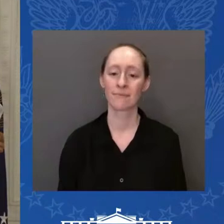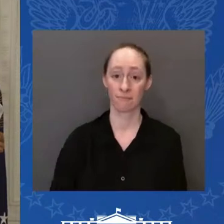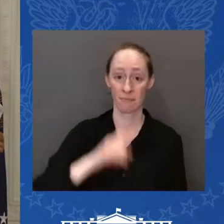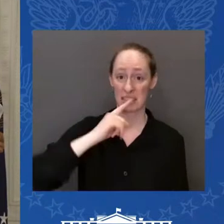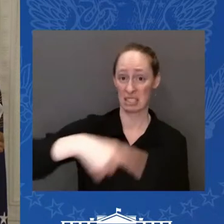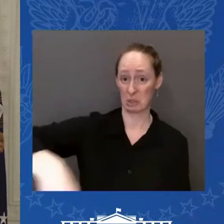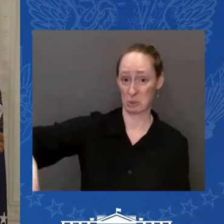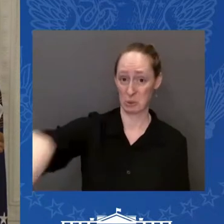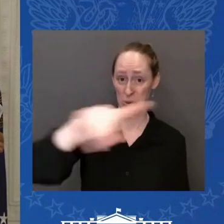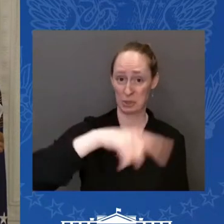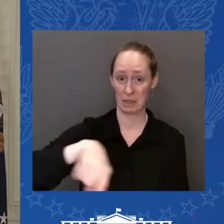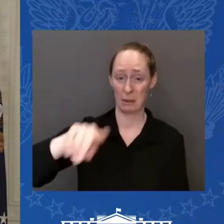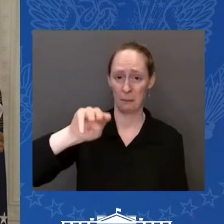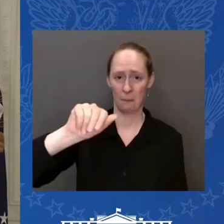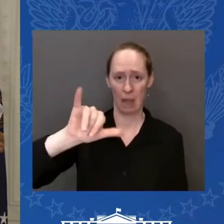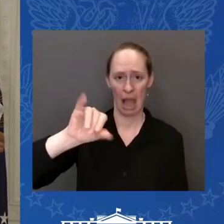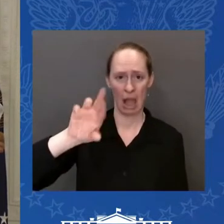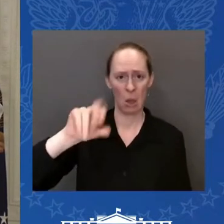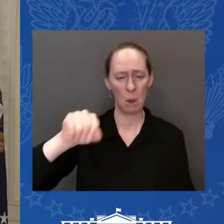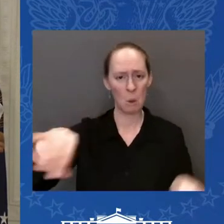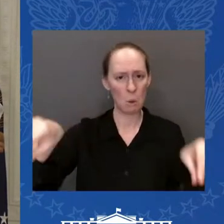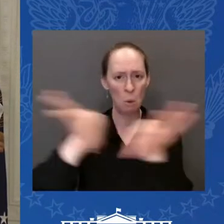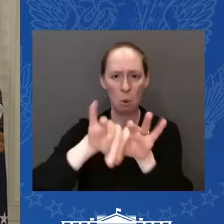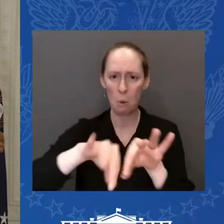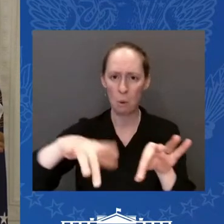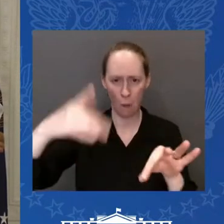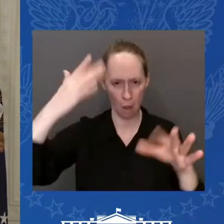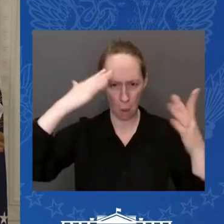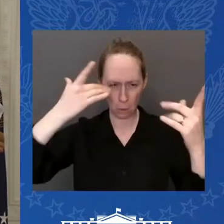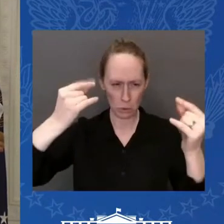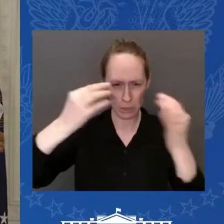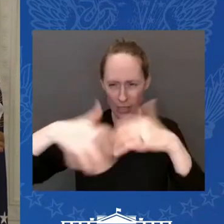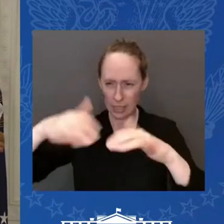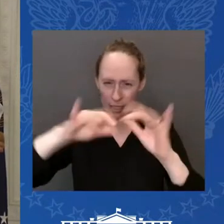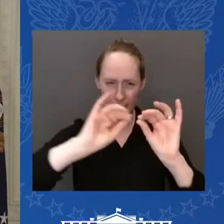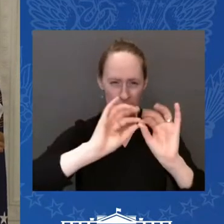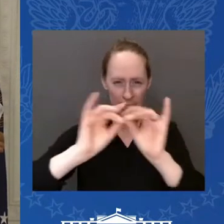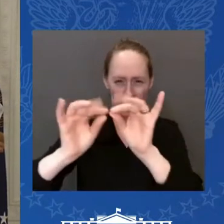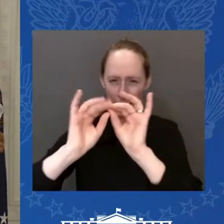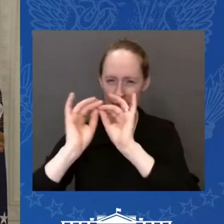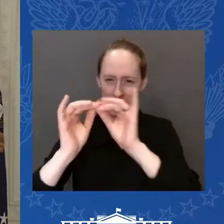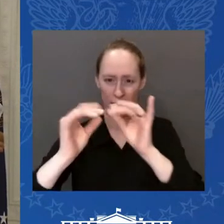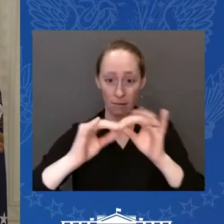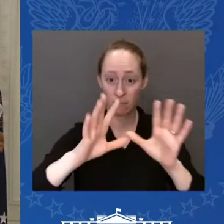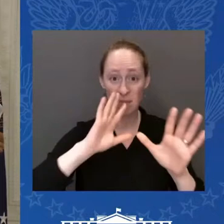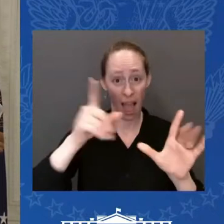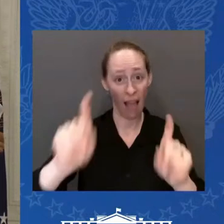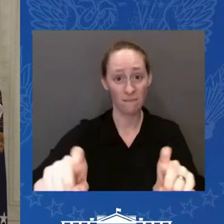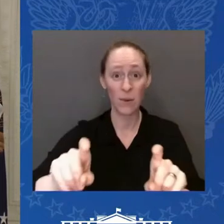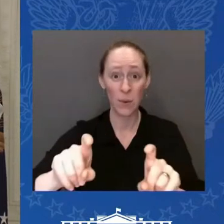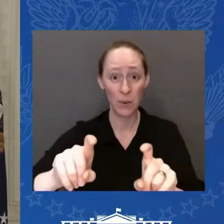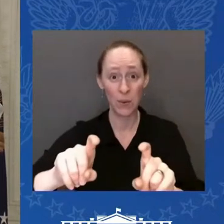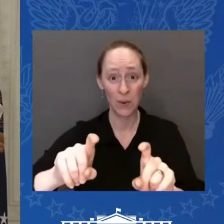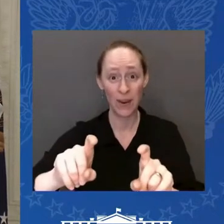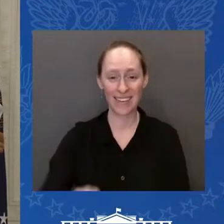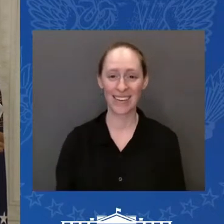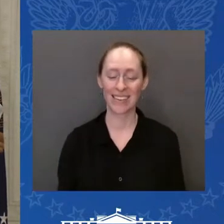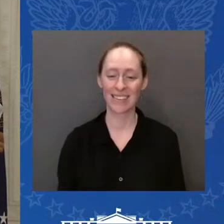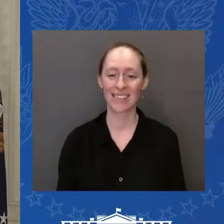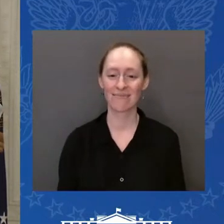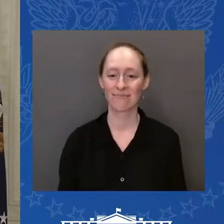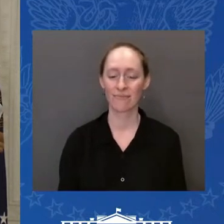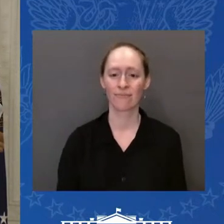fact. Because you have no choice, as a matter of fact. Yesterday, I was in California. We're grappling with historic